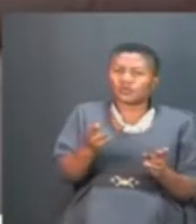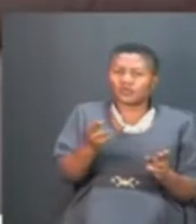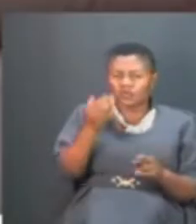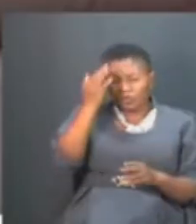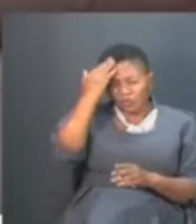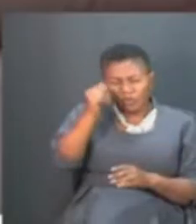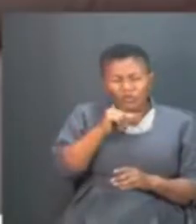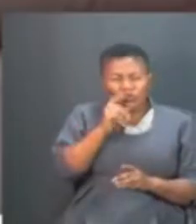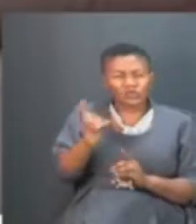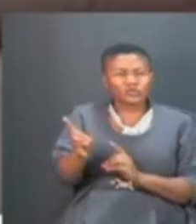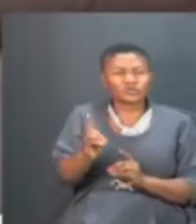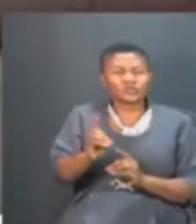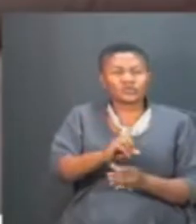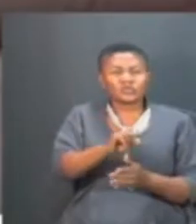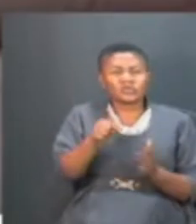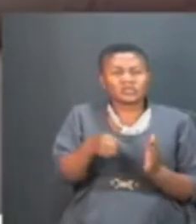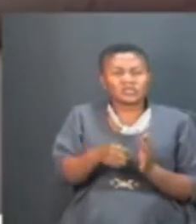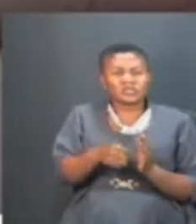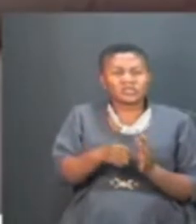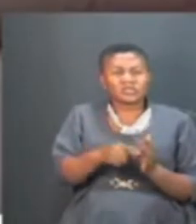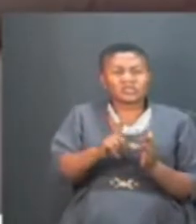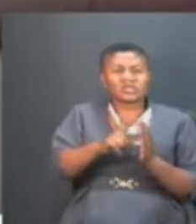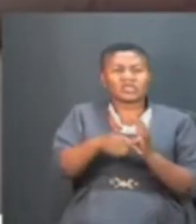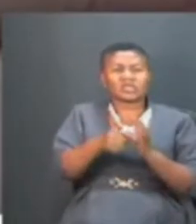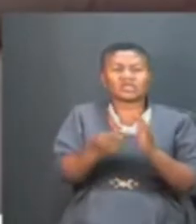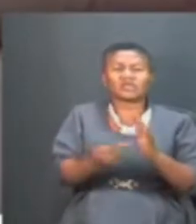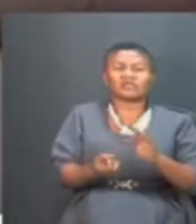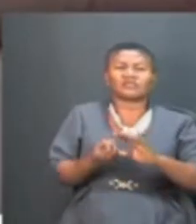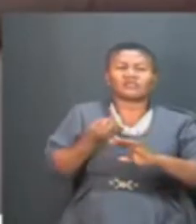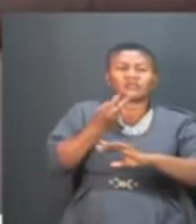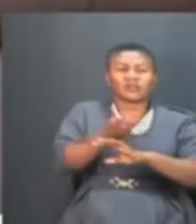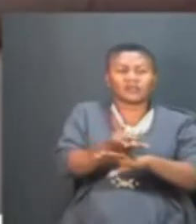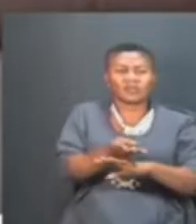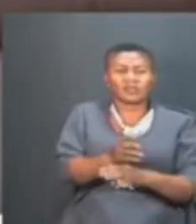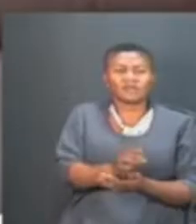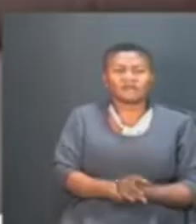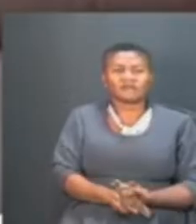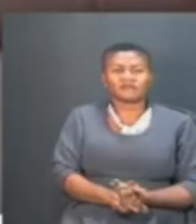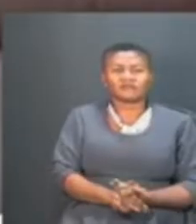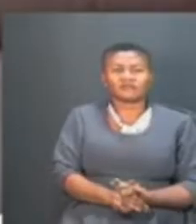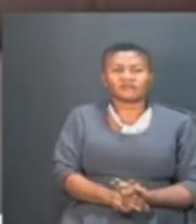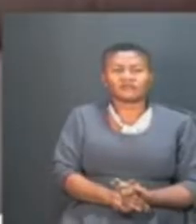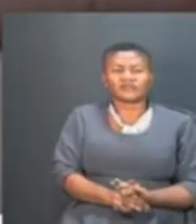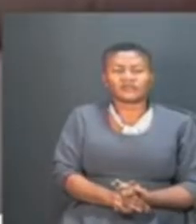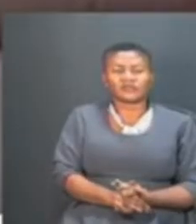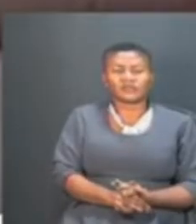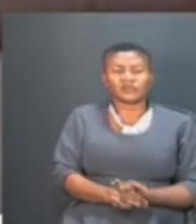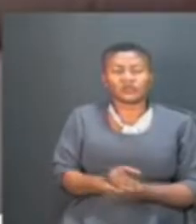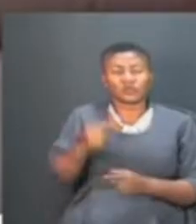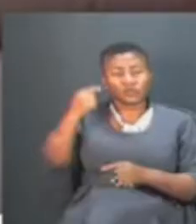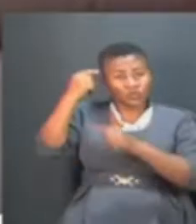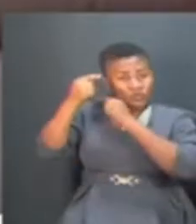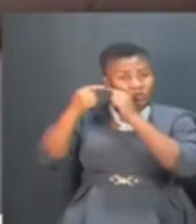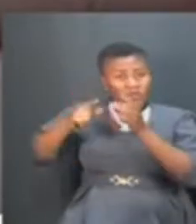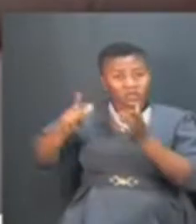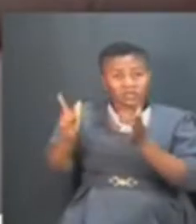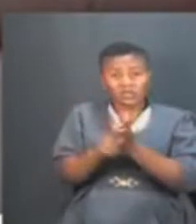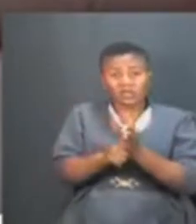this business and jumping all the way to 13? Of course, we are going to do 13, consideration of the legal